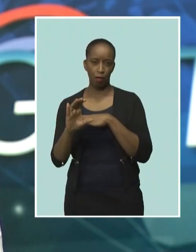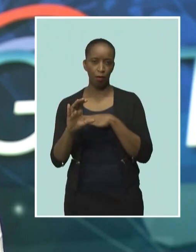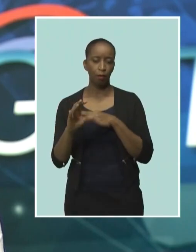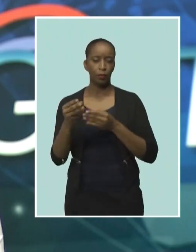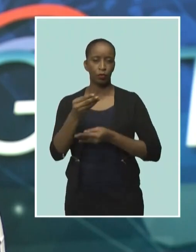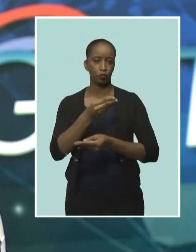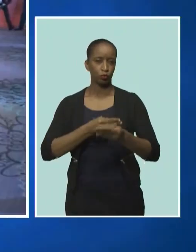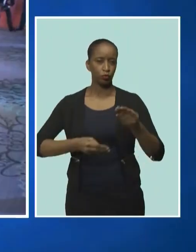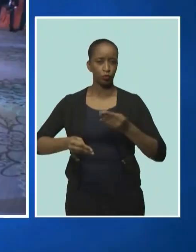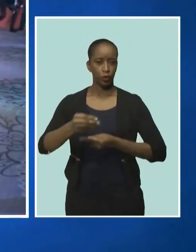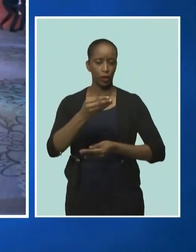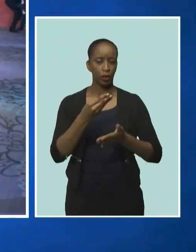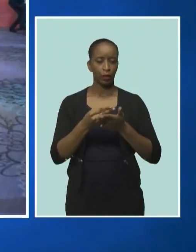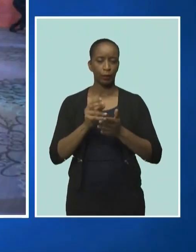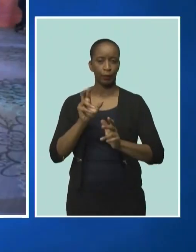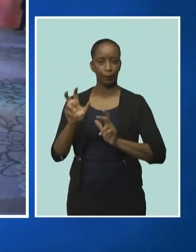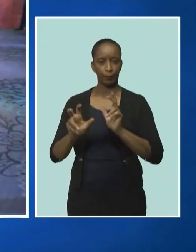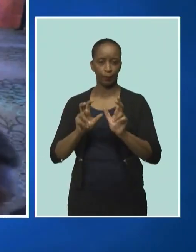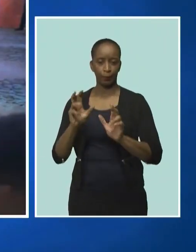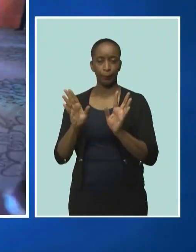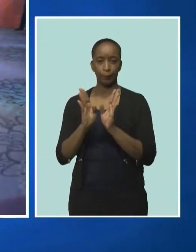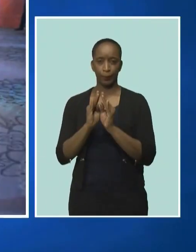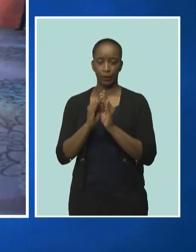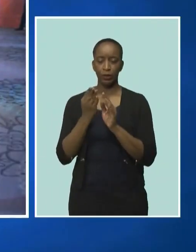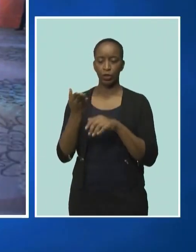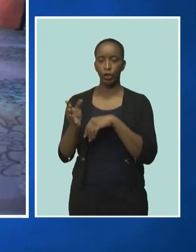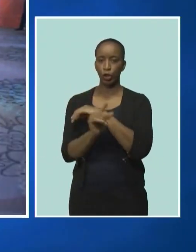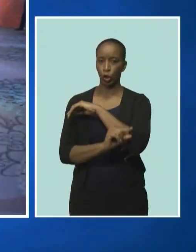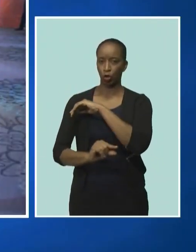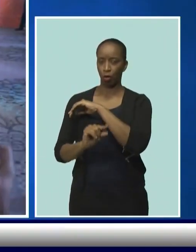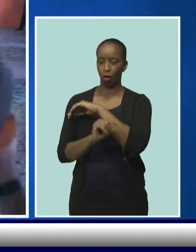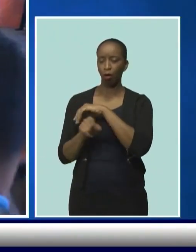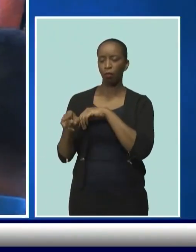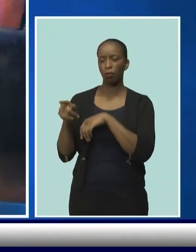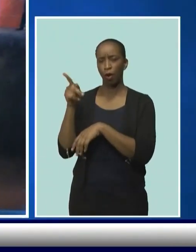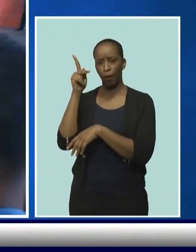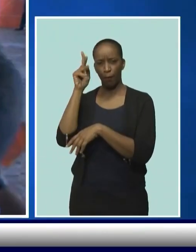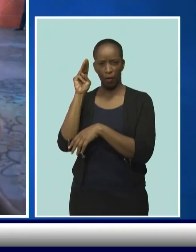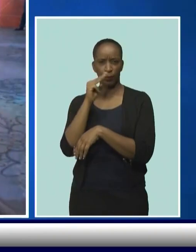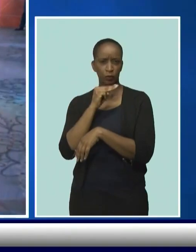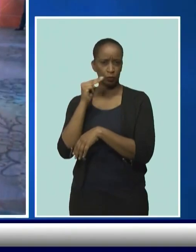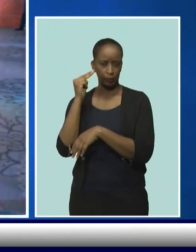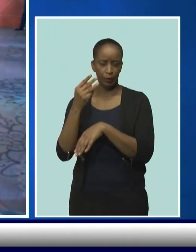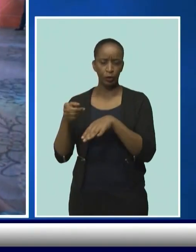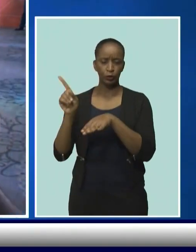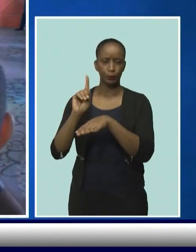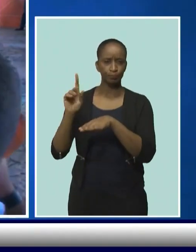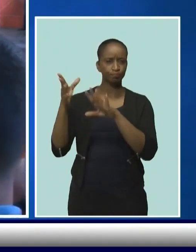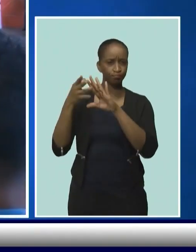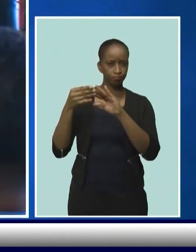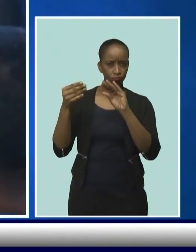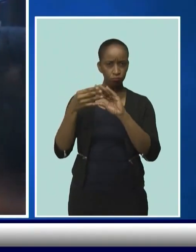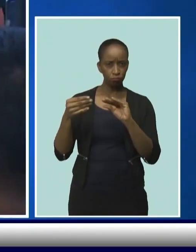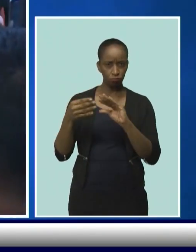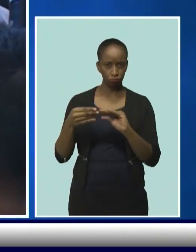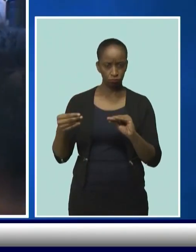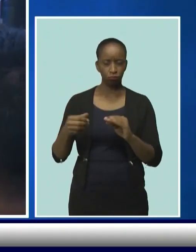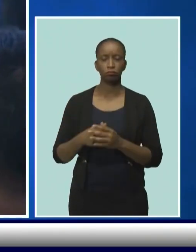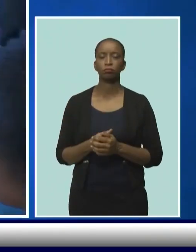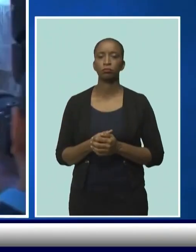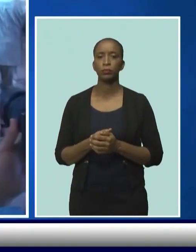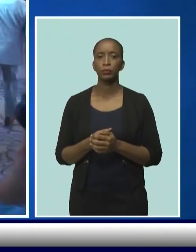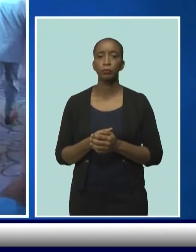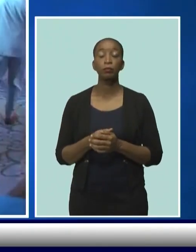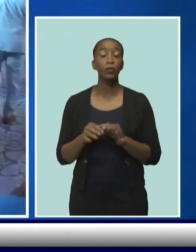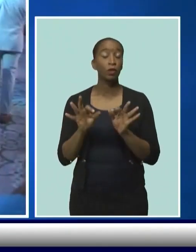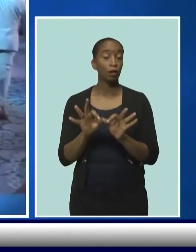Singist. Drawing reference to the entry of Republic Bank in Ghana, Prime Minister Mia Amor-Motley sees this as a major step for